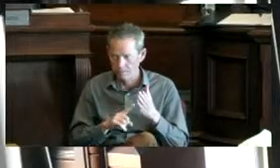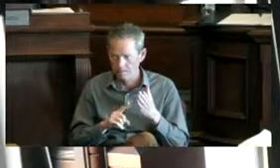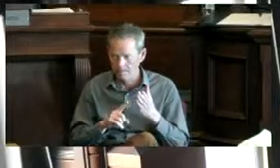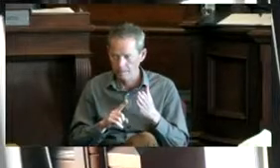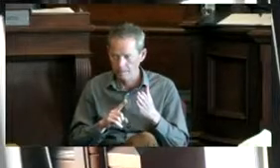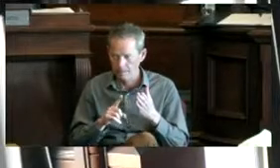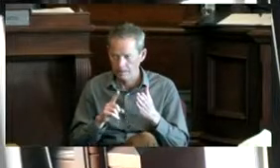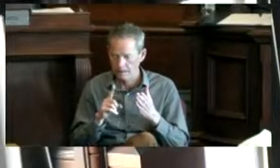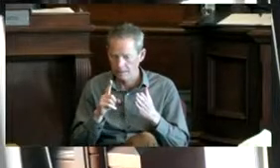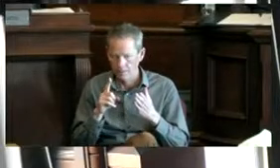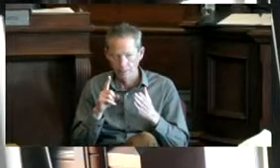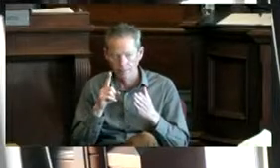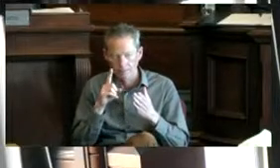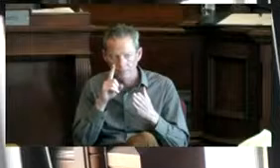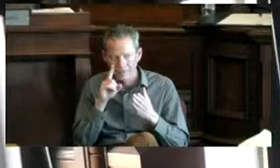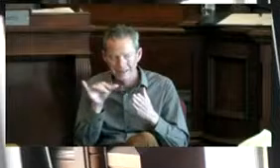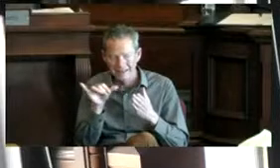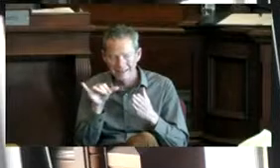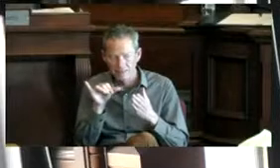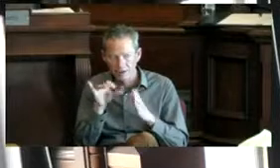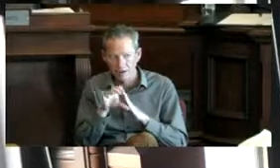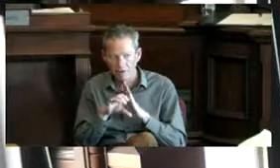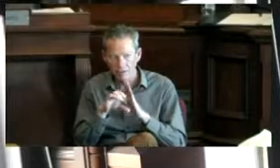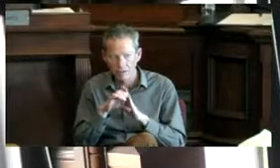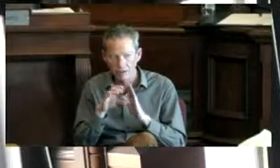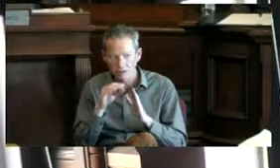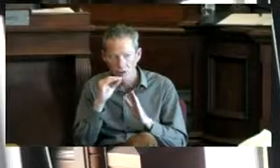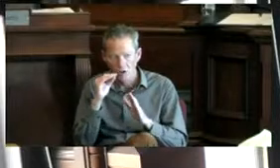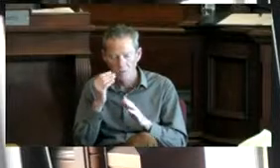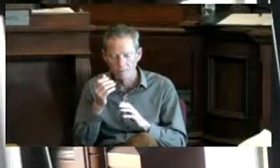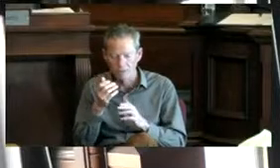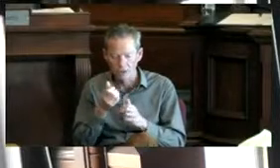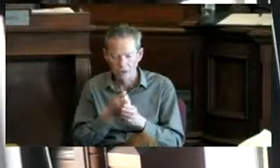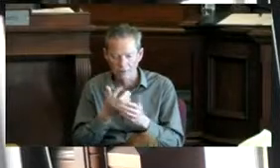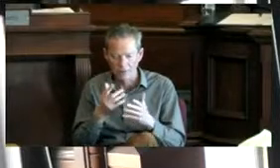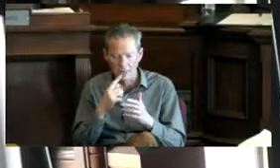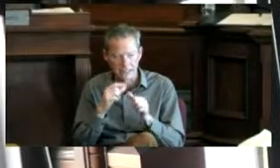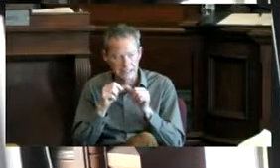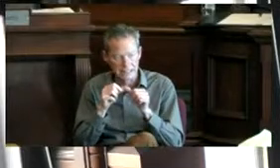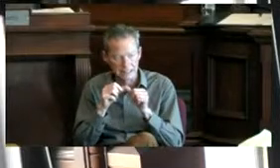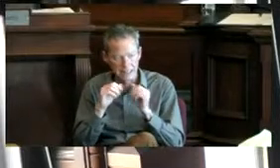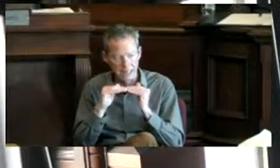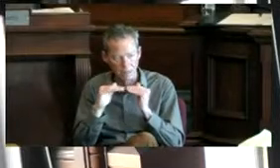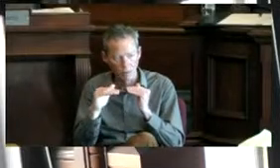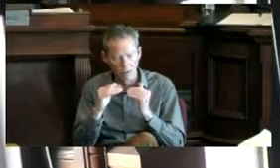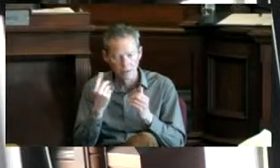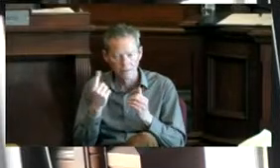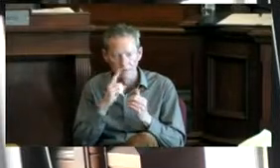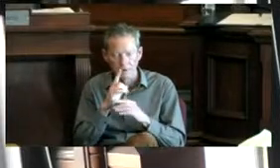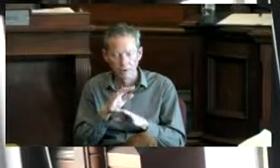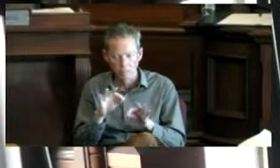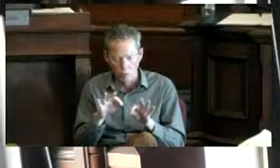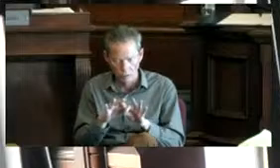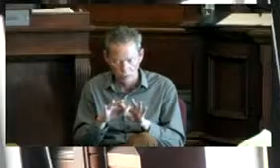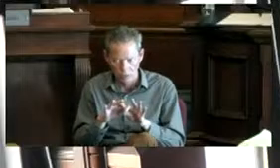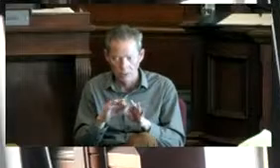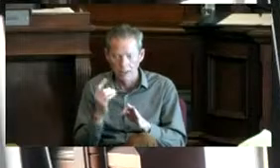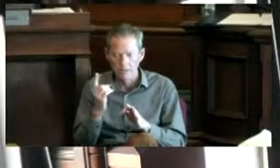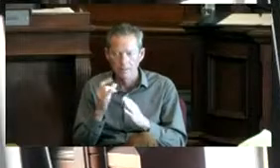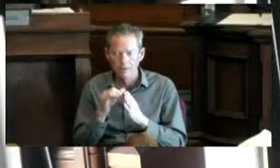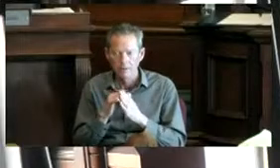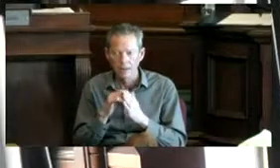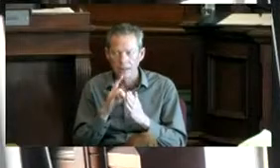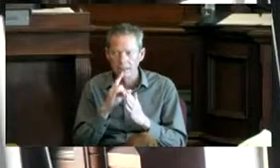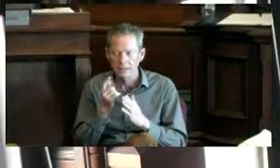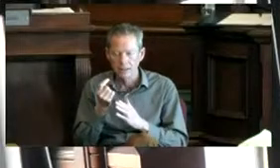the similar features. We want to make sure that everything is sustainable. That's something that's very, very important. Something that